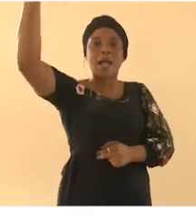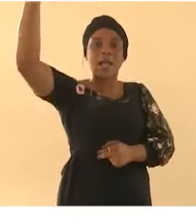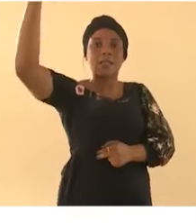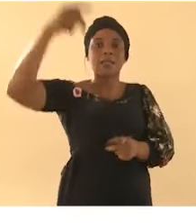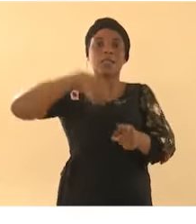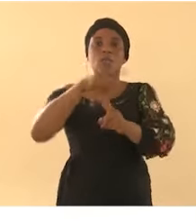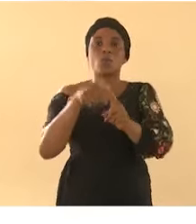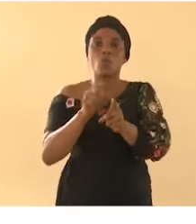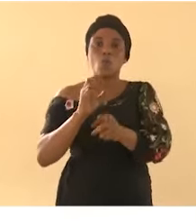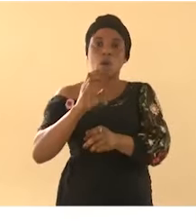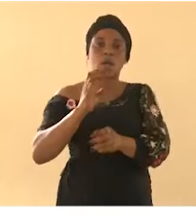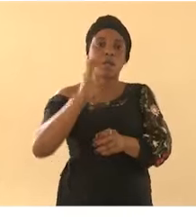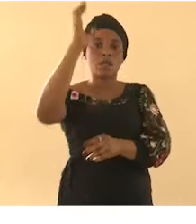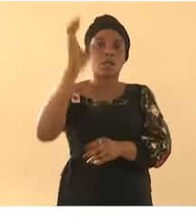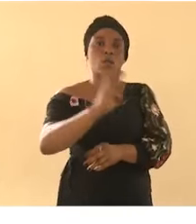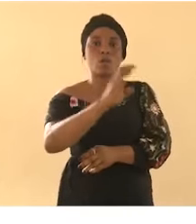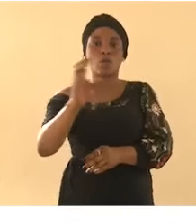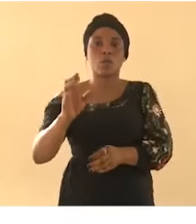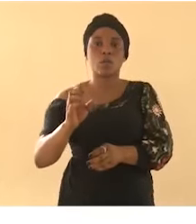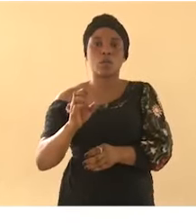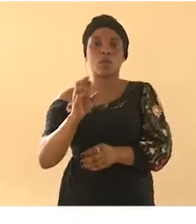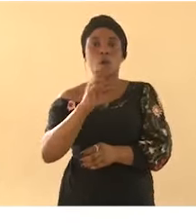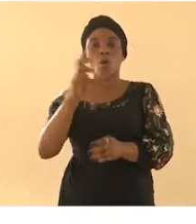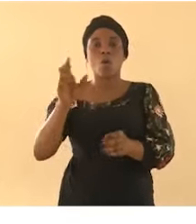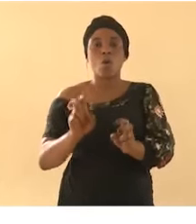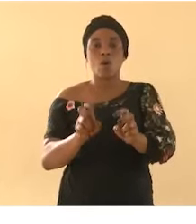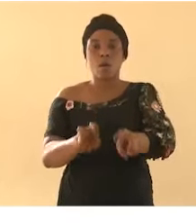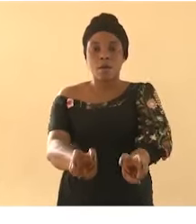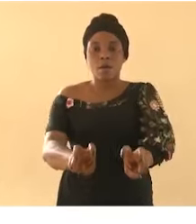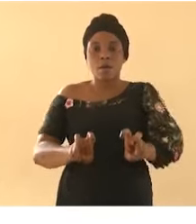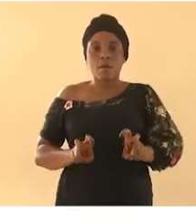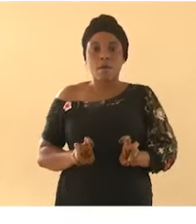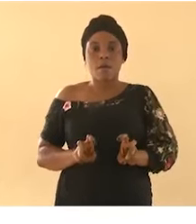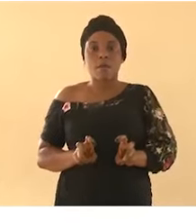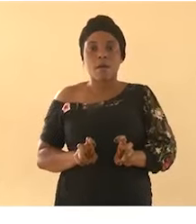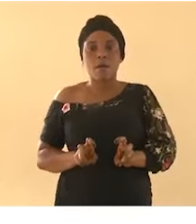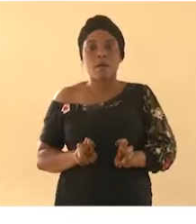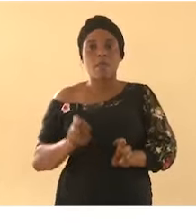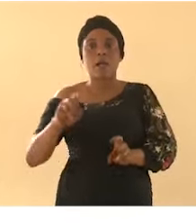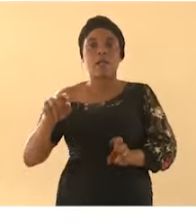to the heights where the cross beholds the crown